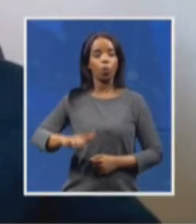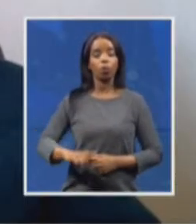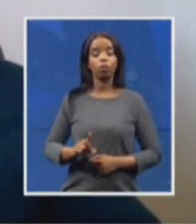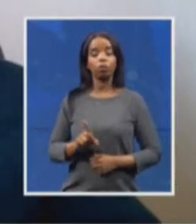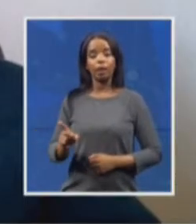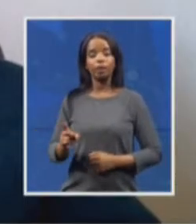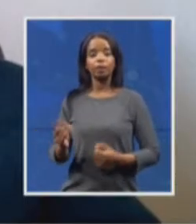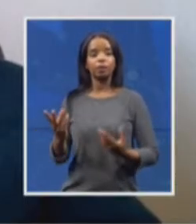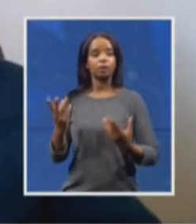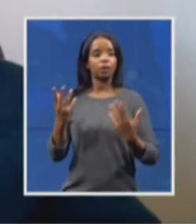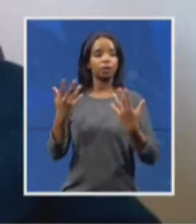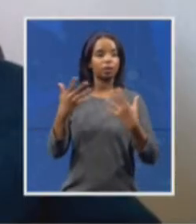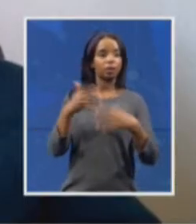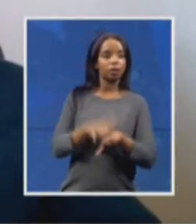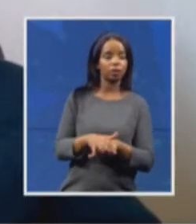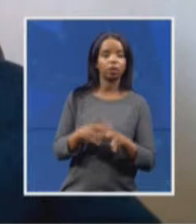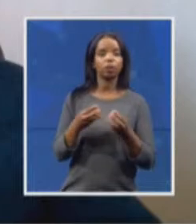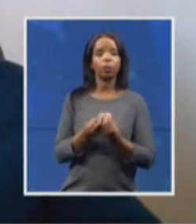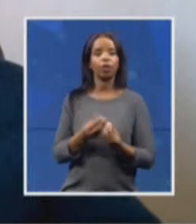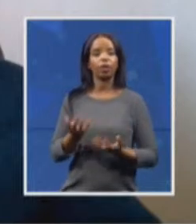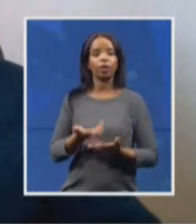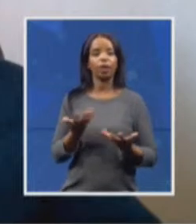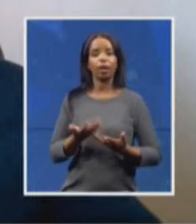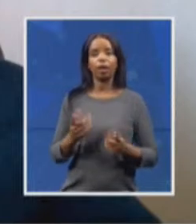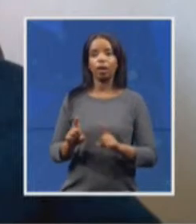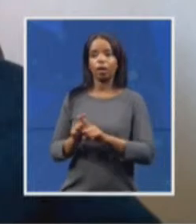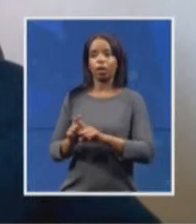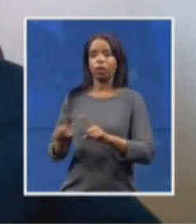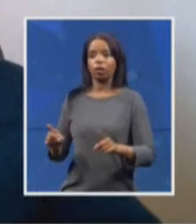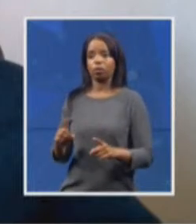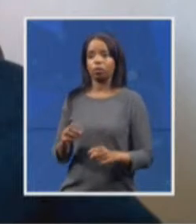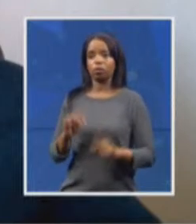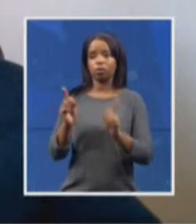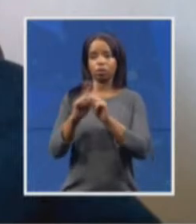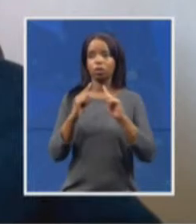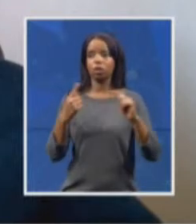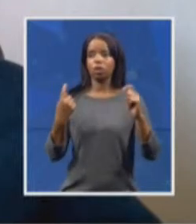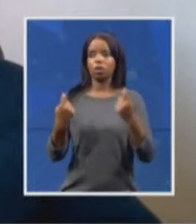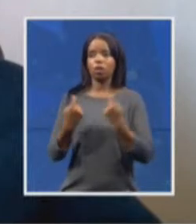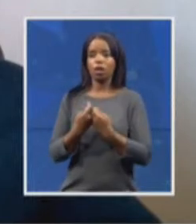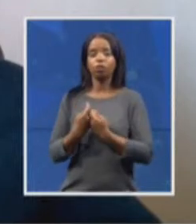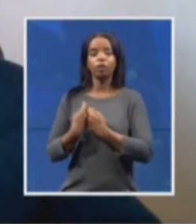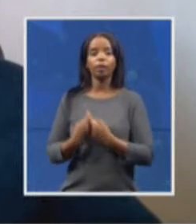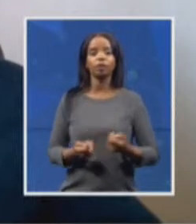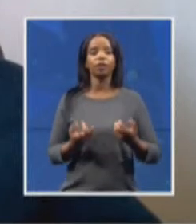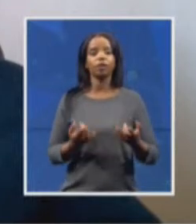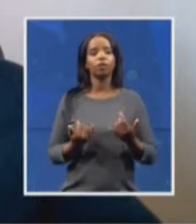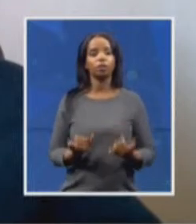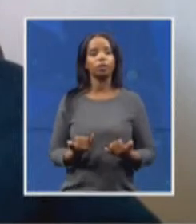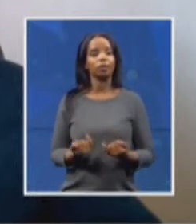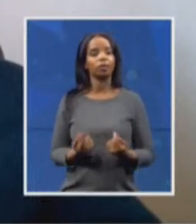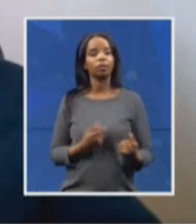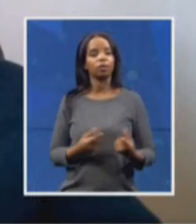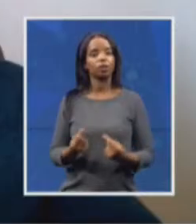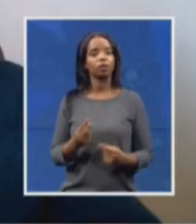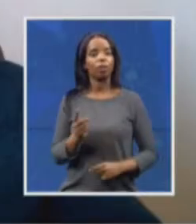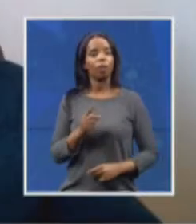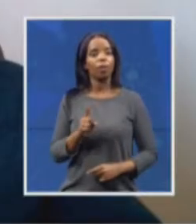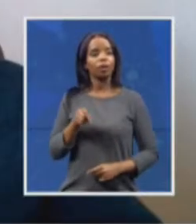those OCGTs. It is really quite a challenge to justify expenditure